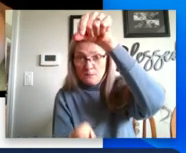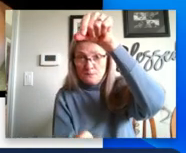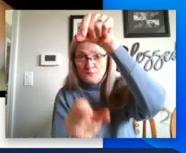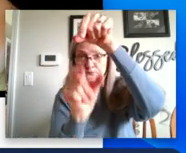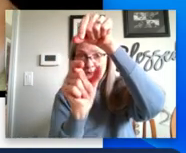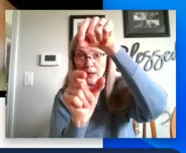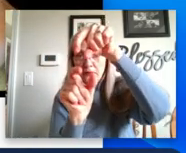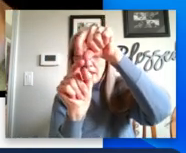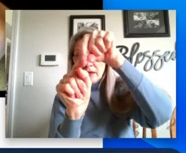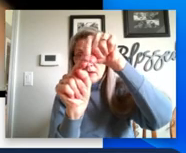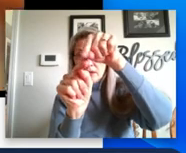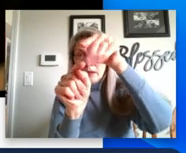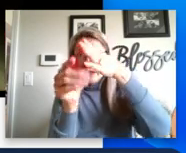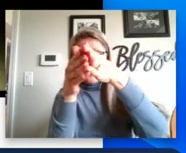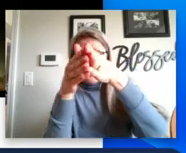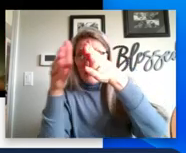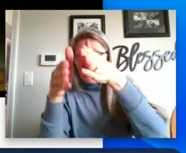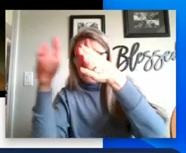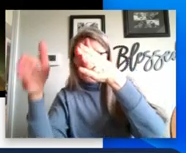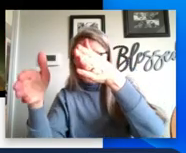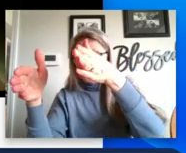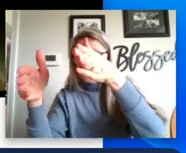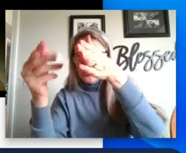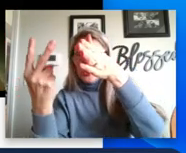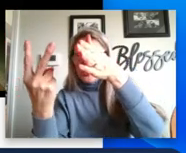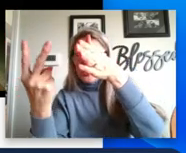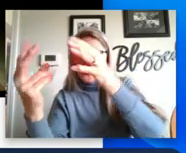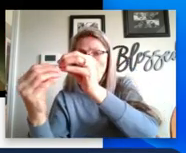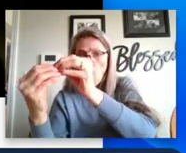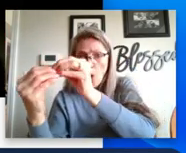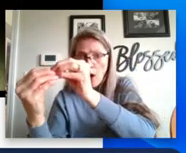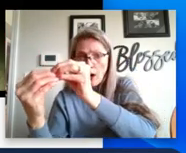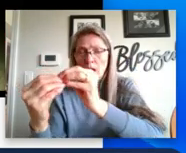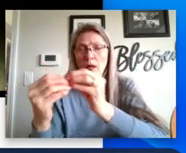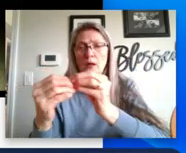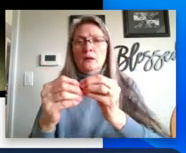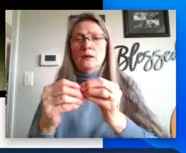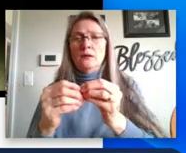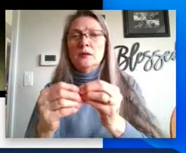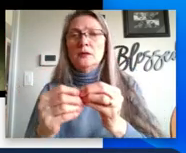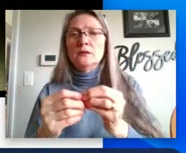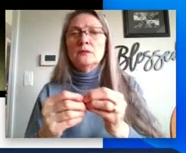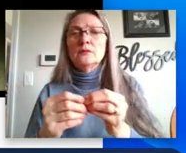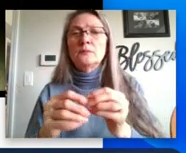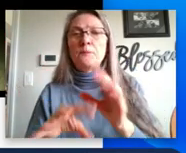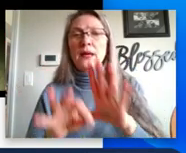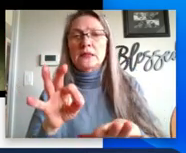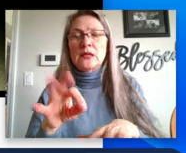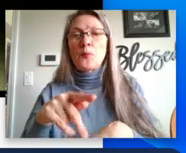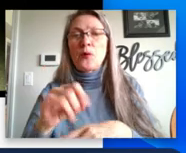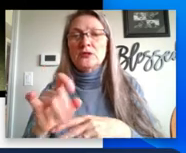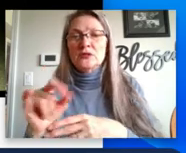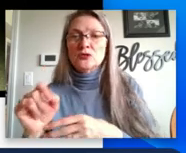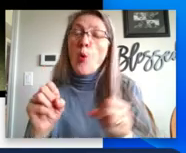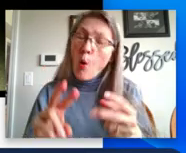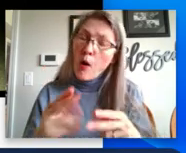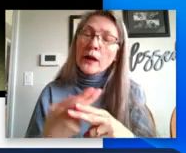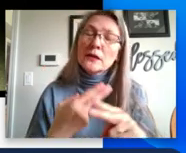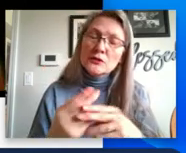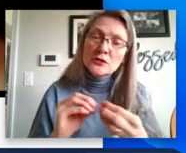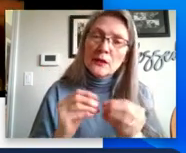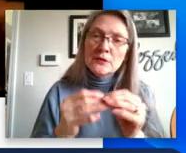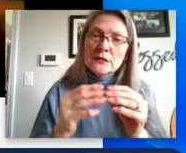more? 2 more. So 2 more children chose them. I could also use a number sentence to help me